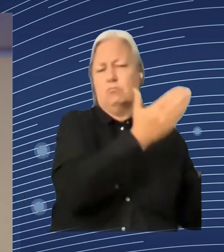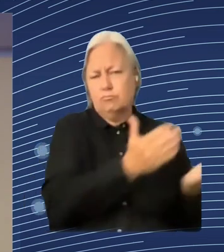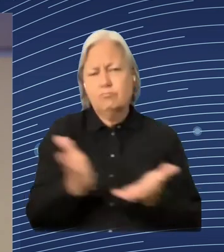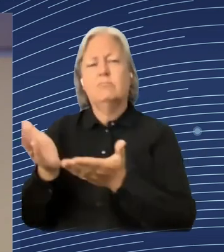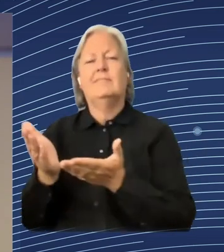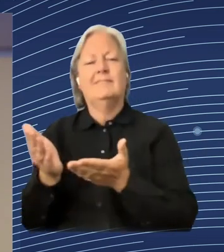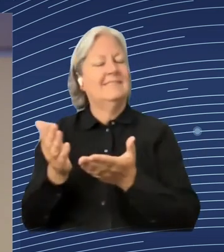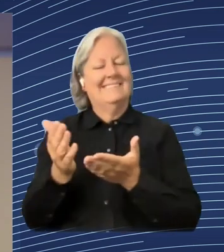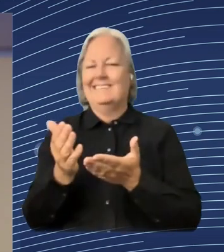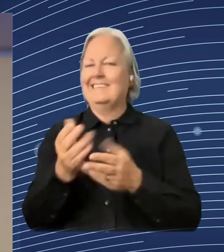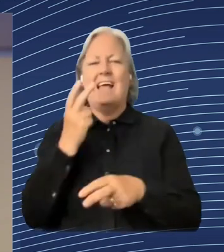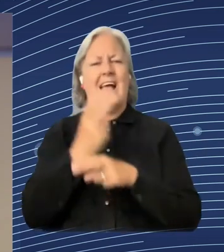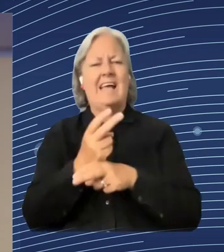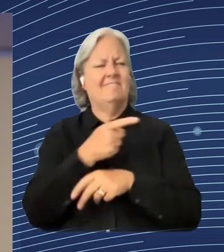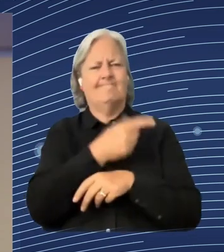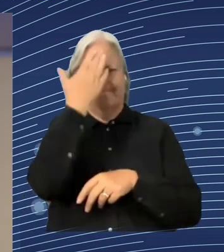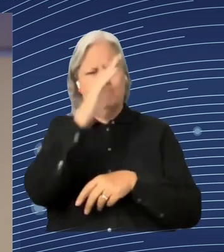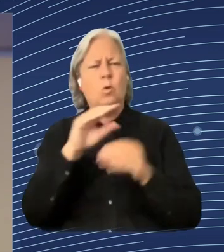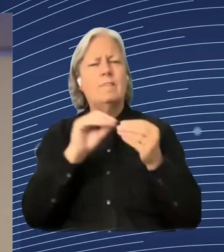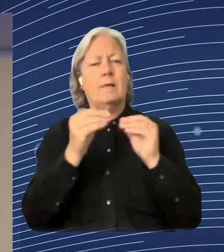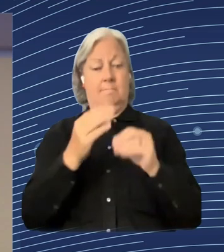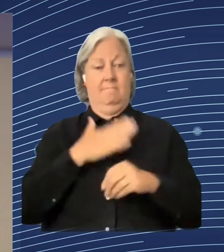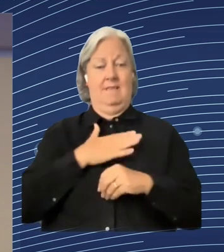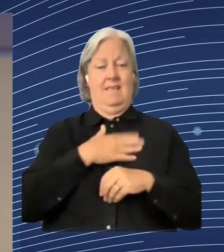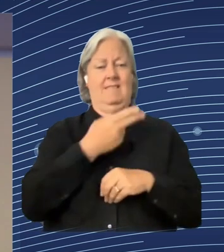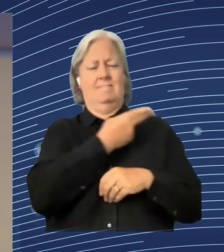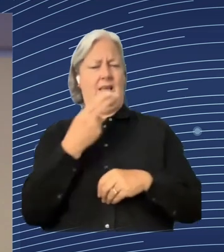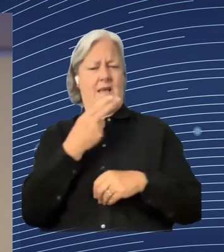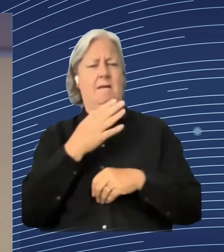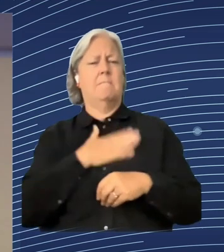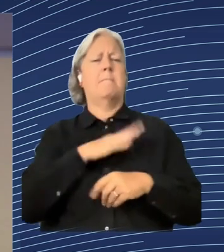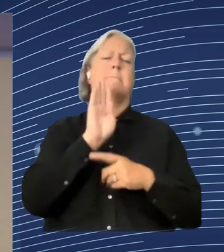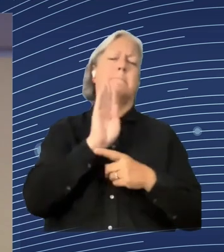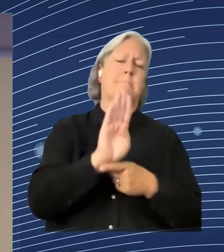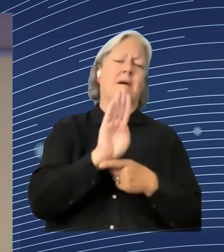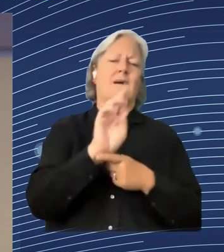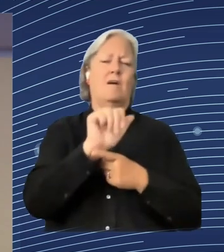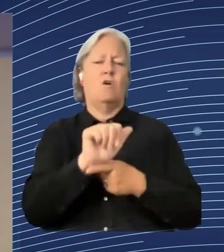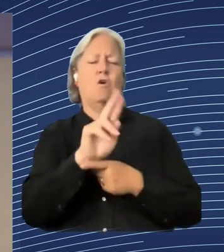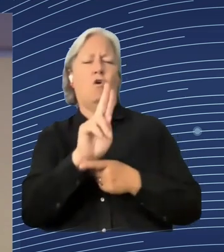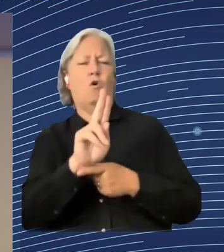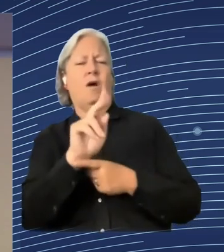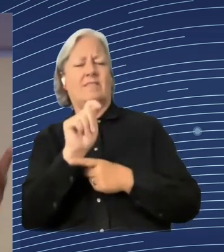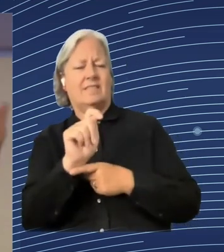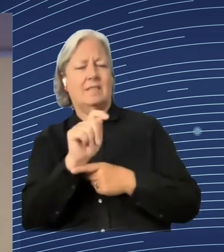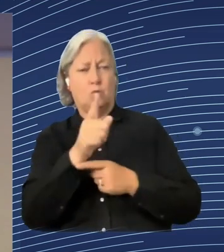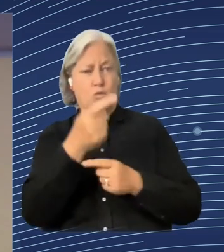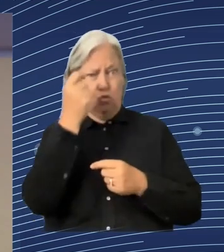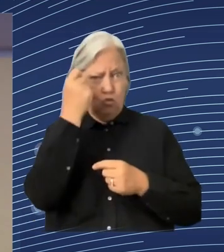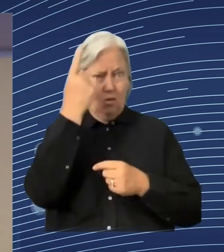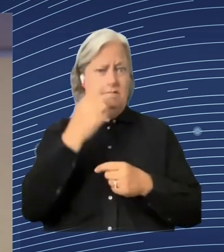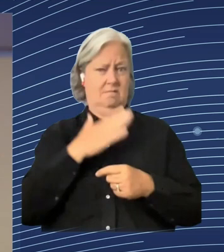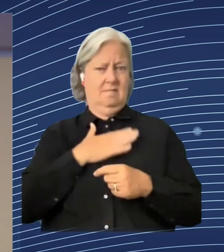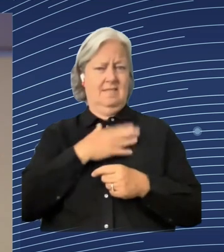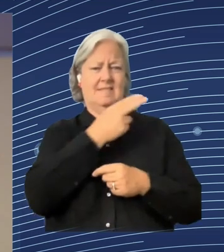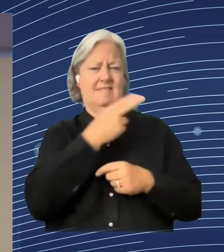that number. So for instance, my name, Bart Stalpaert, if everybody can understand my name a little bit, it's in English,